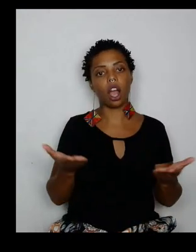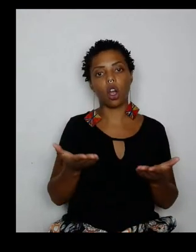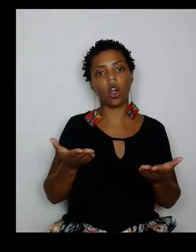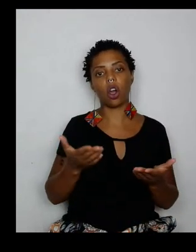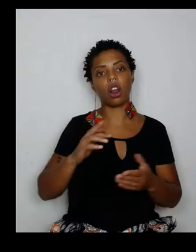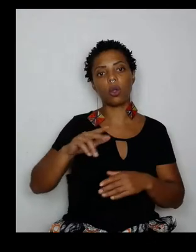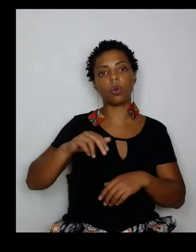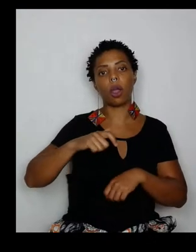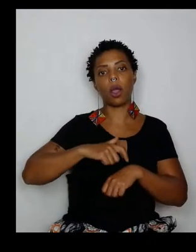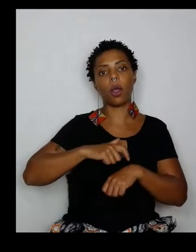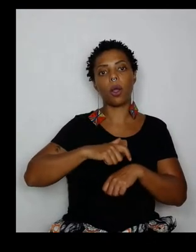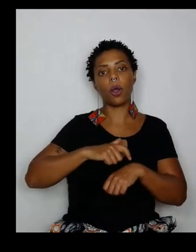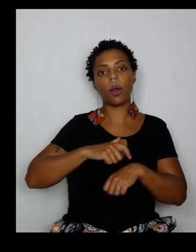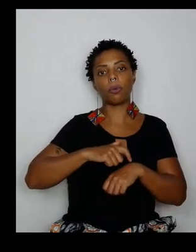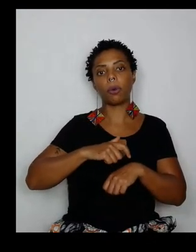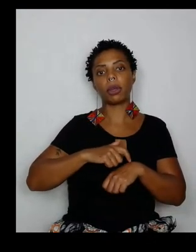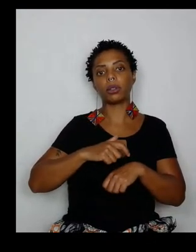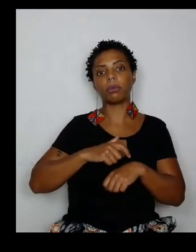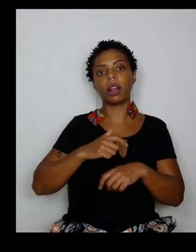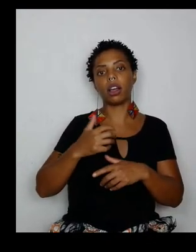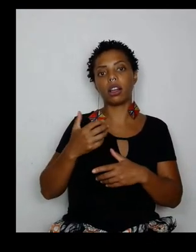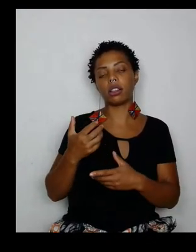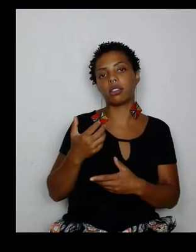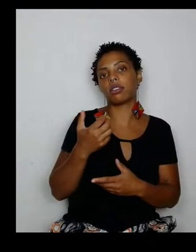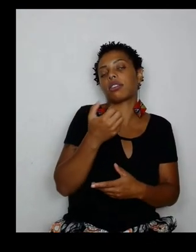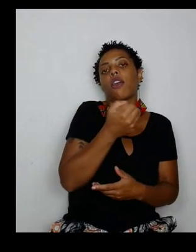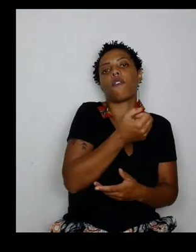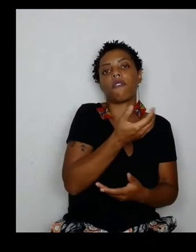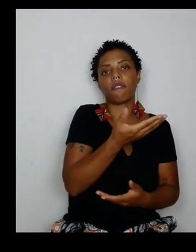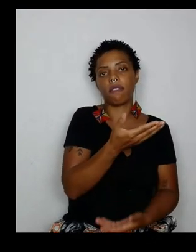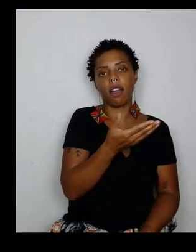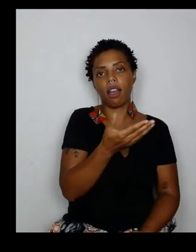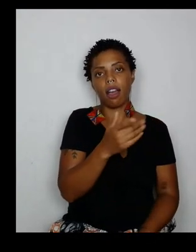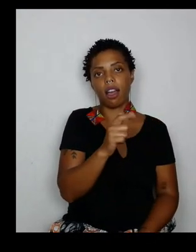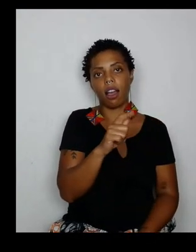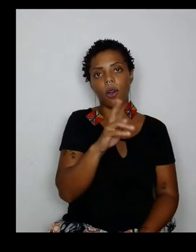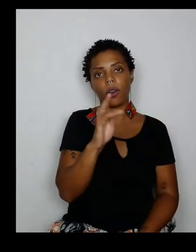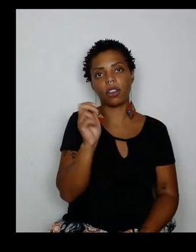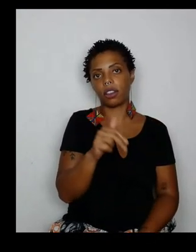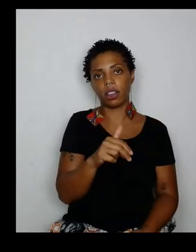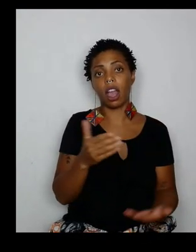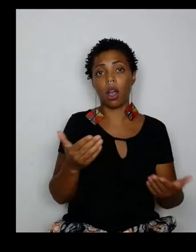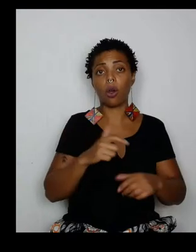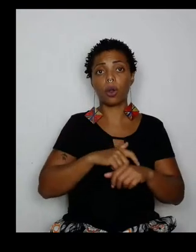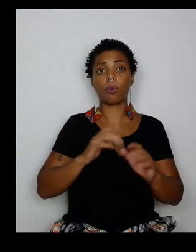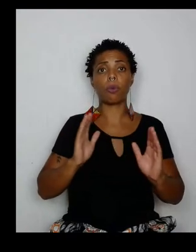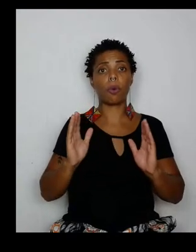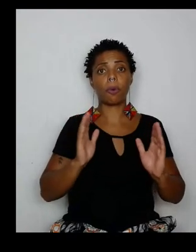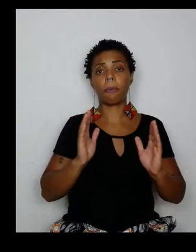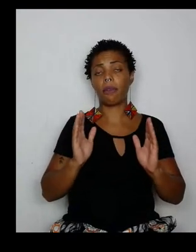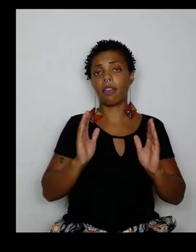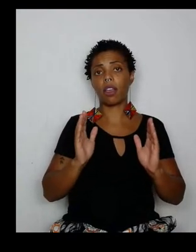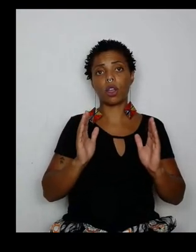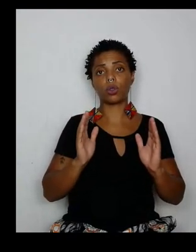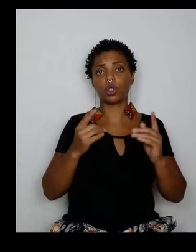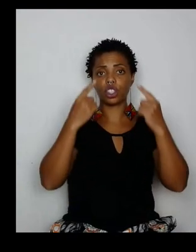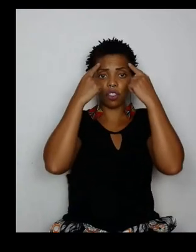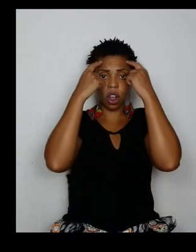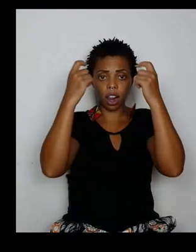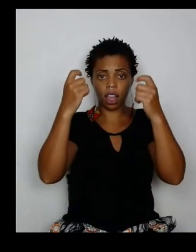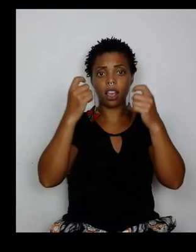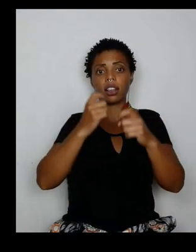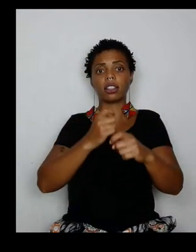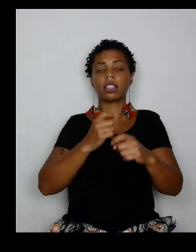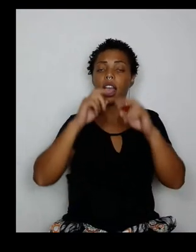i think we are living in a time of racial violence and sexual violence which is it which is